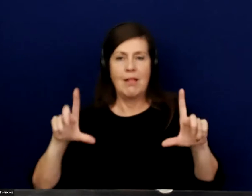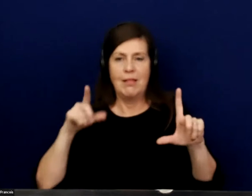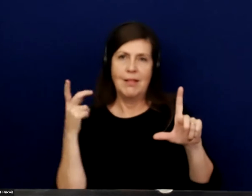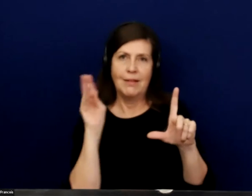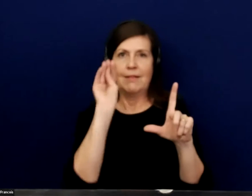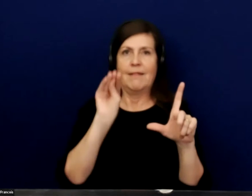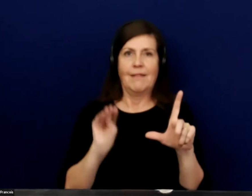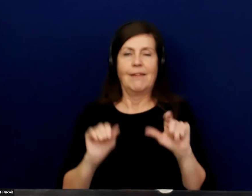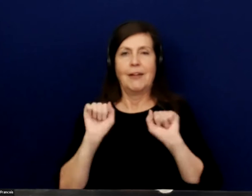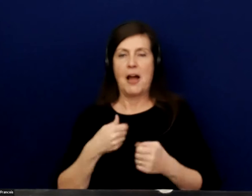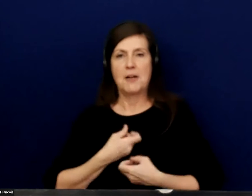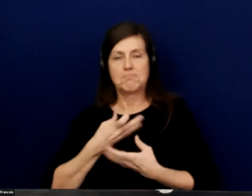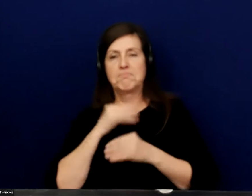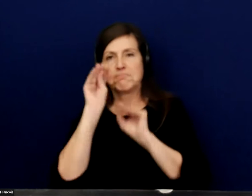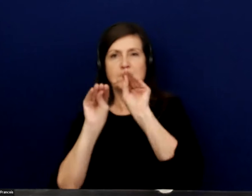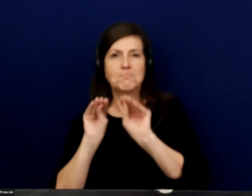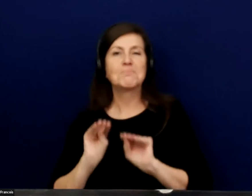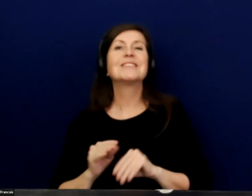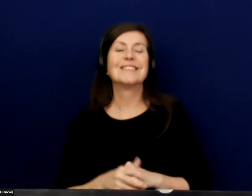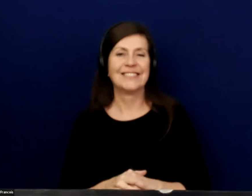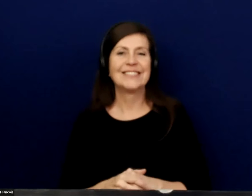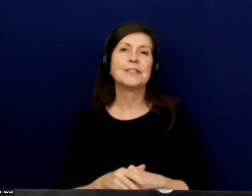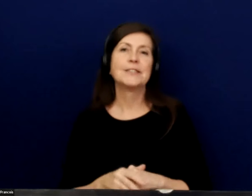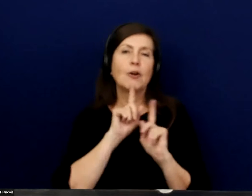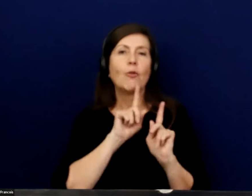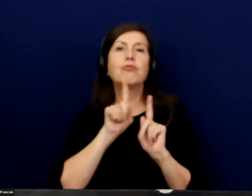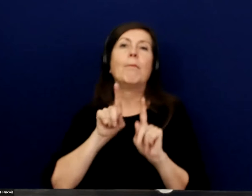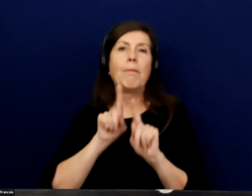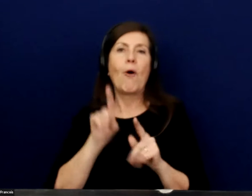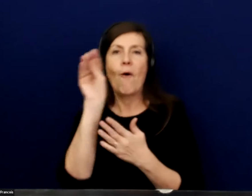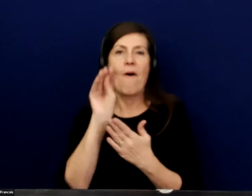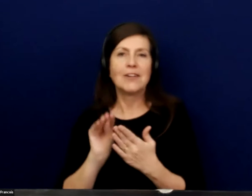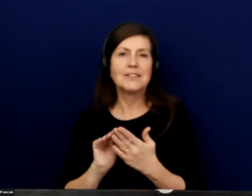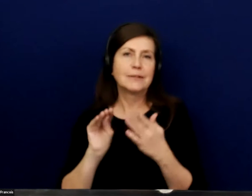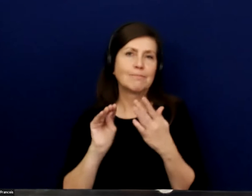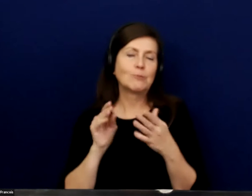I'm used to reporting in it. So,